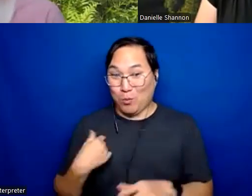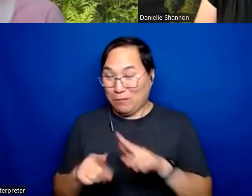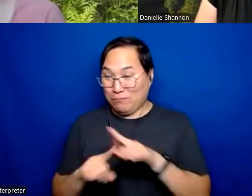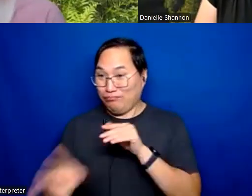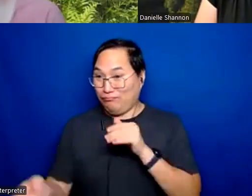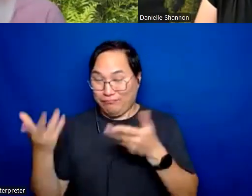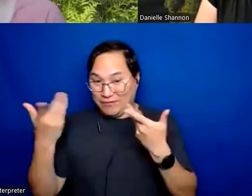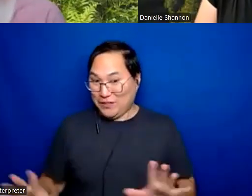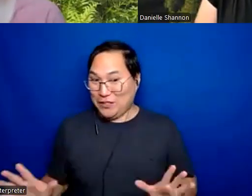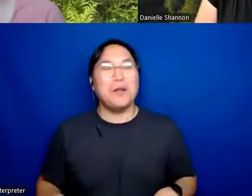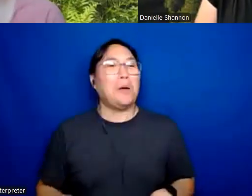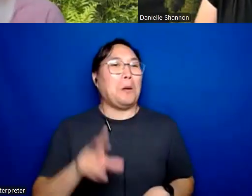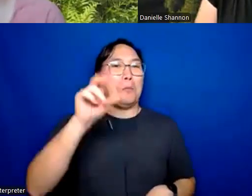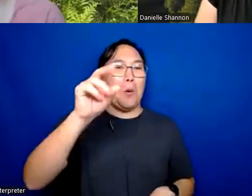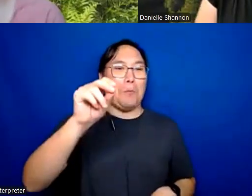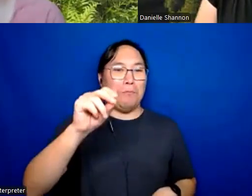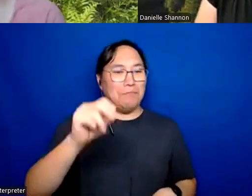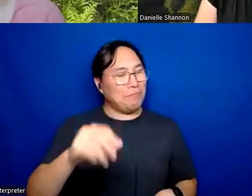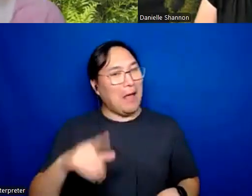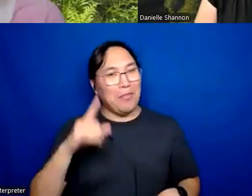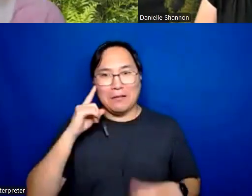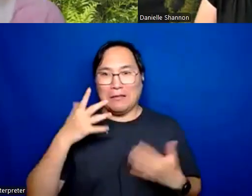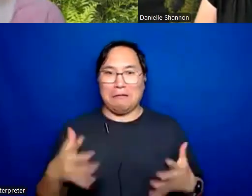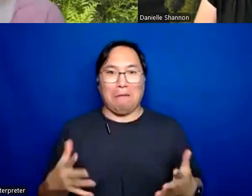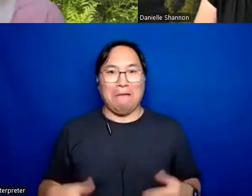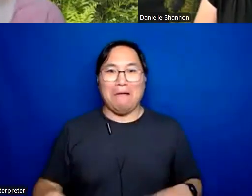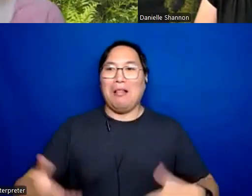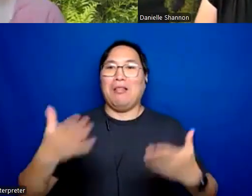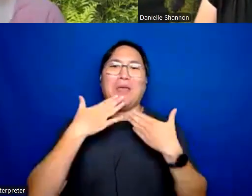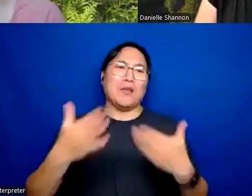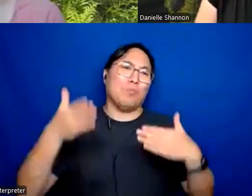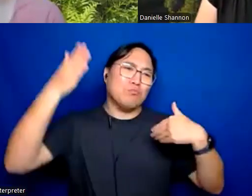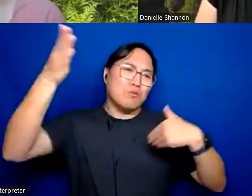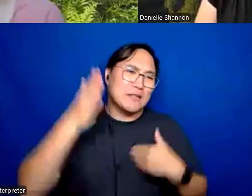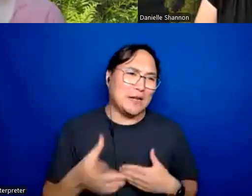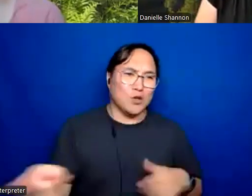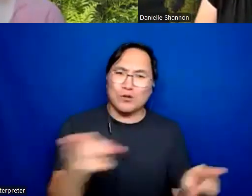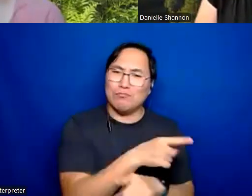No, I think we're good to go. Thank you so much, our presenters. You guys did a great job.